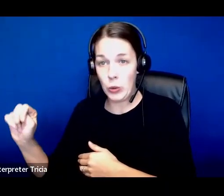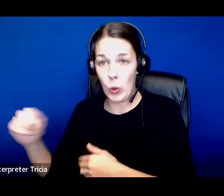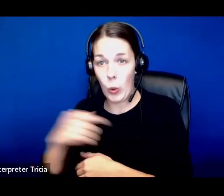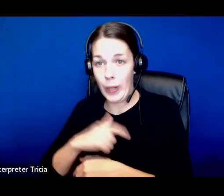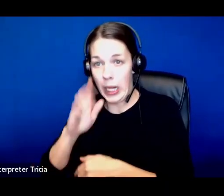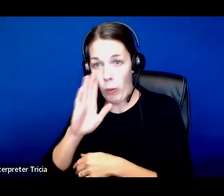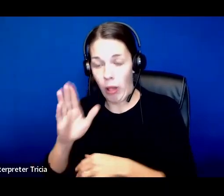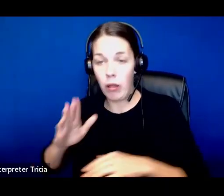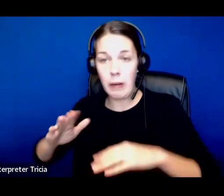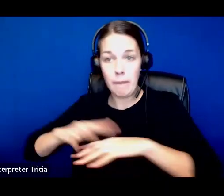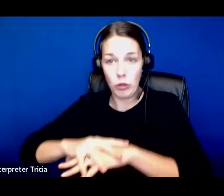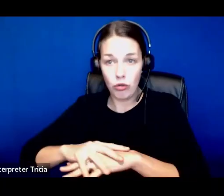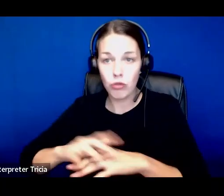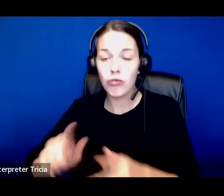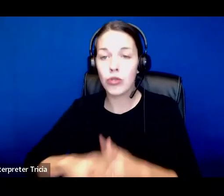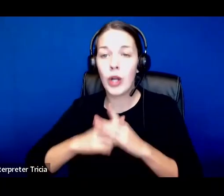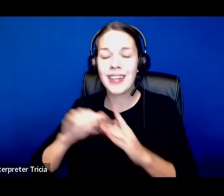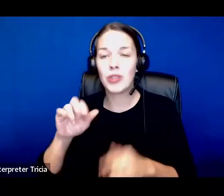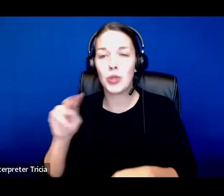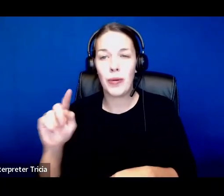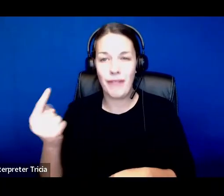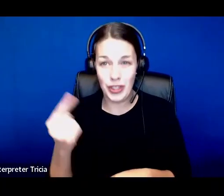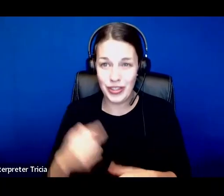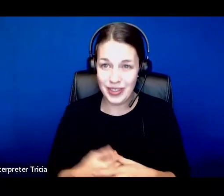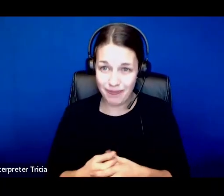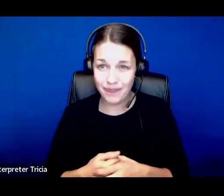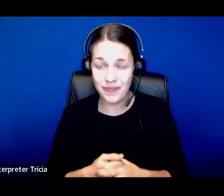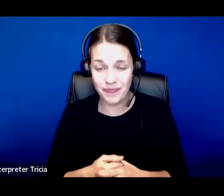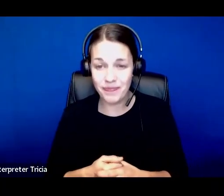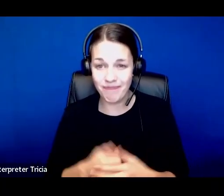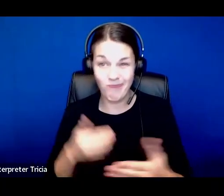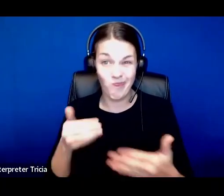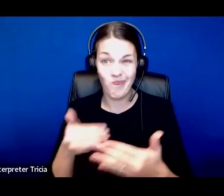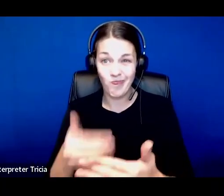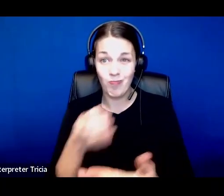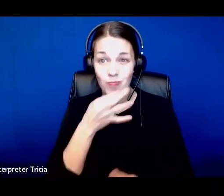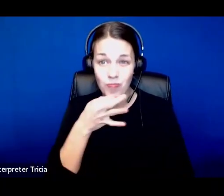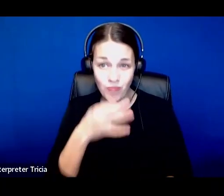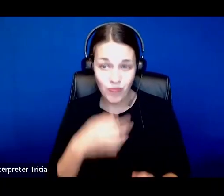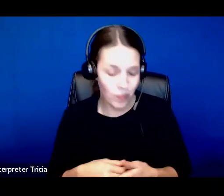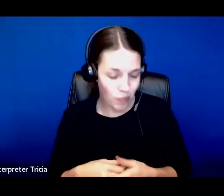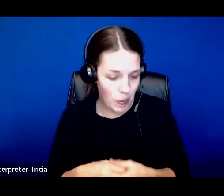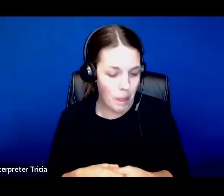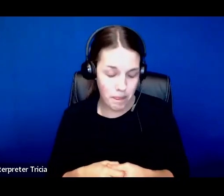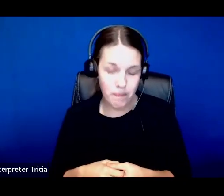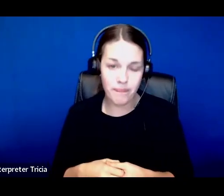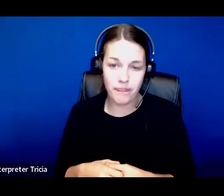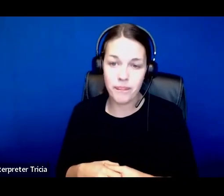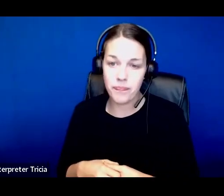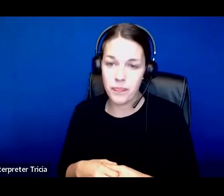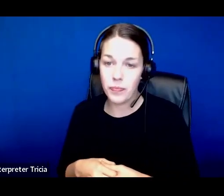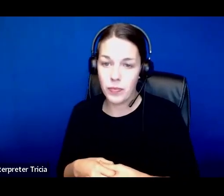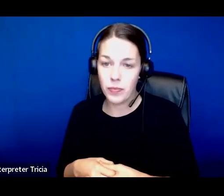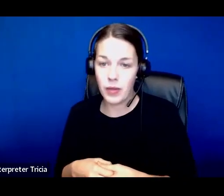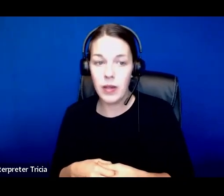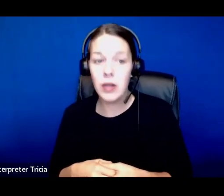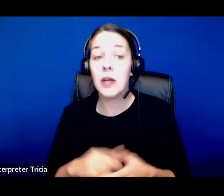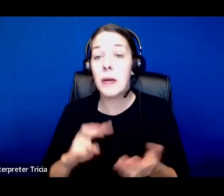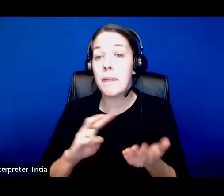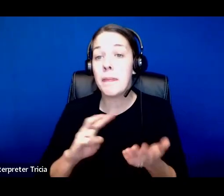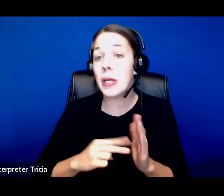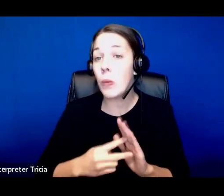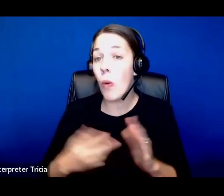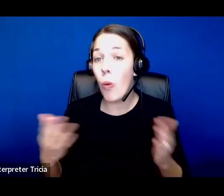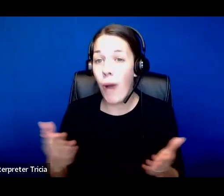effective January 1st, 2026. So coming up soon. So that effectively will mean that we